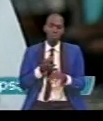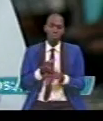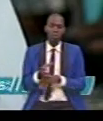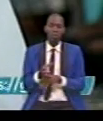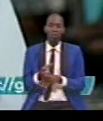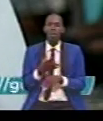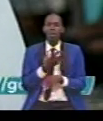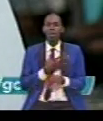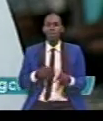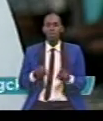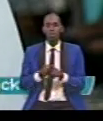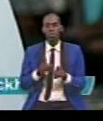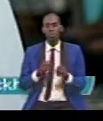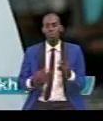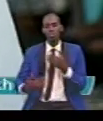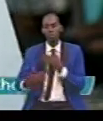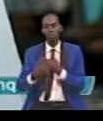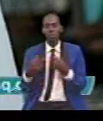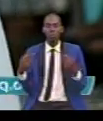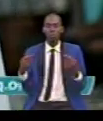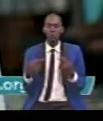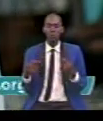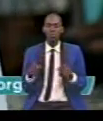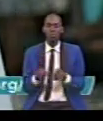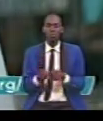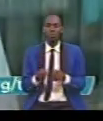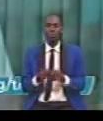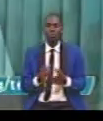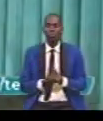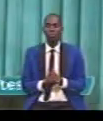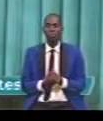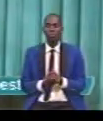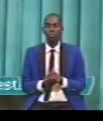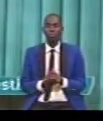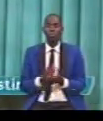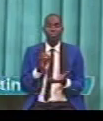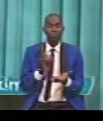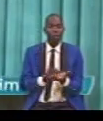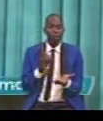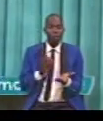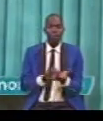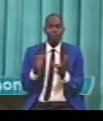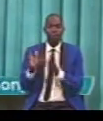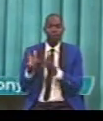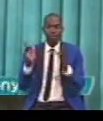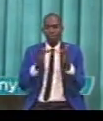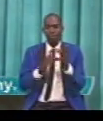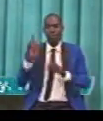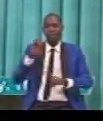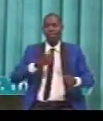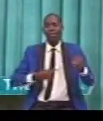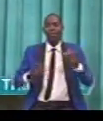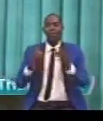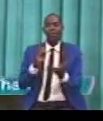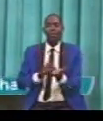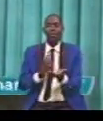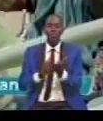severe back pain, which is present when sitting. Yeah. Dr. Jesus. Shout, Dr.